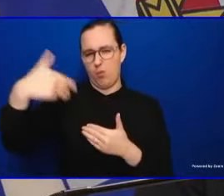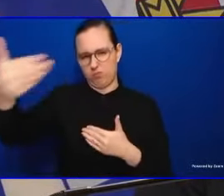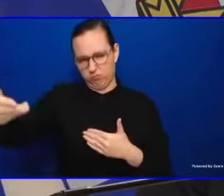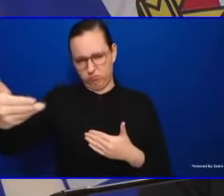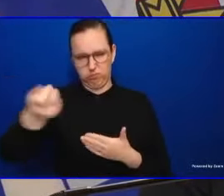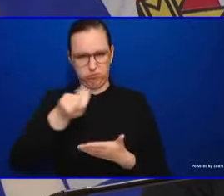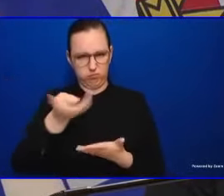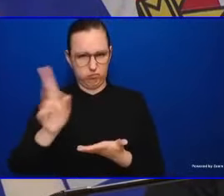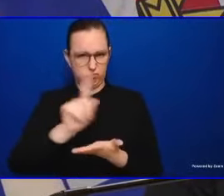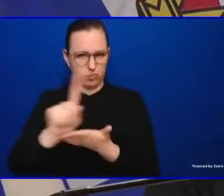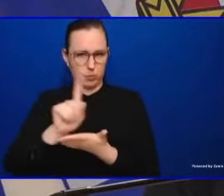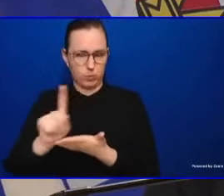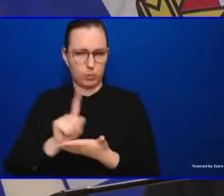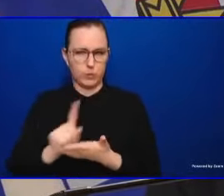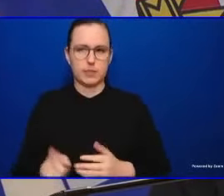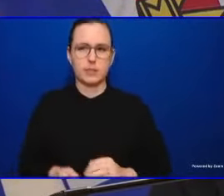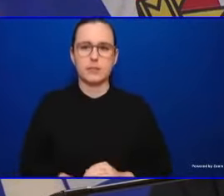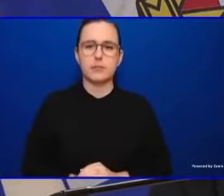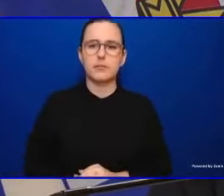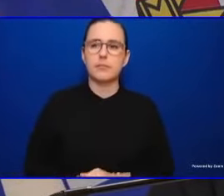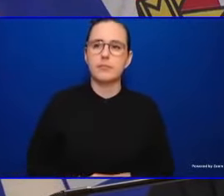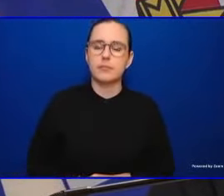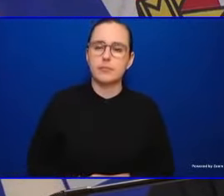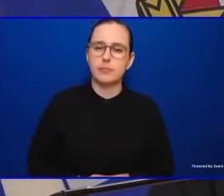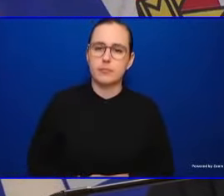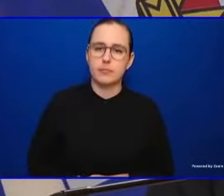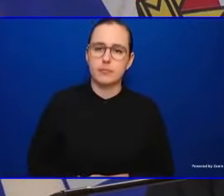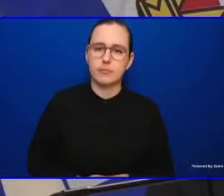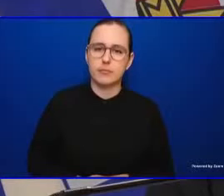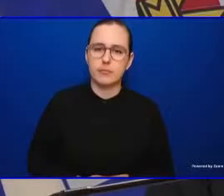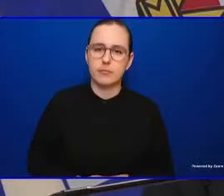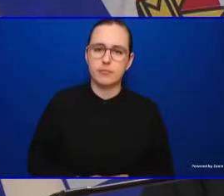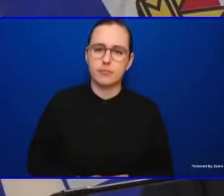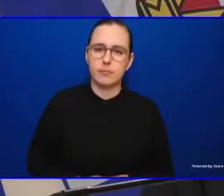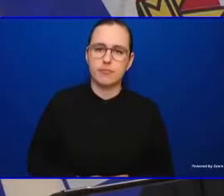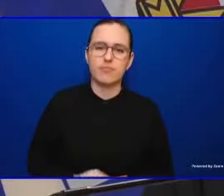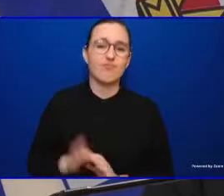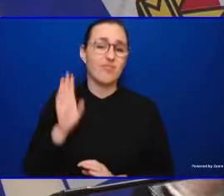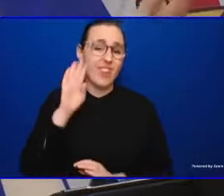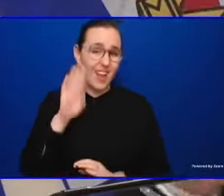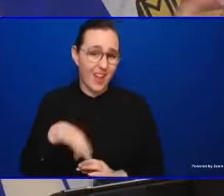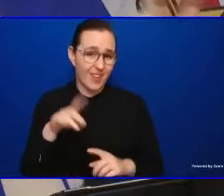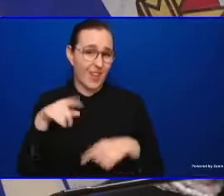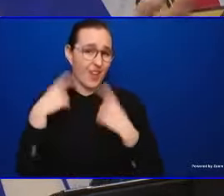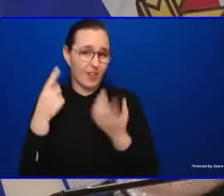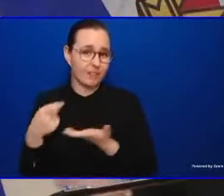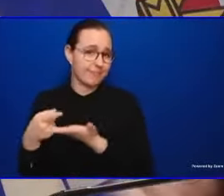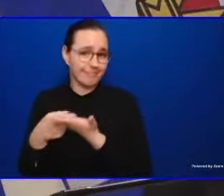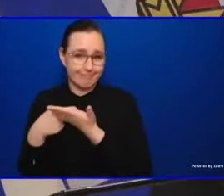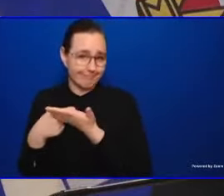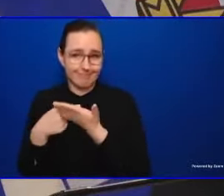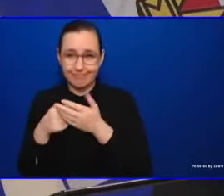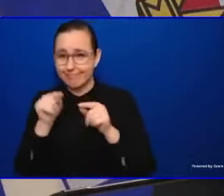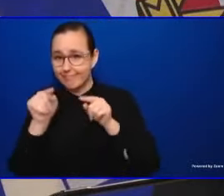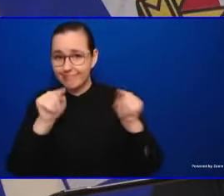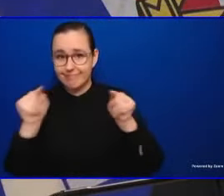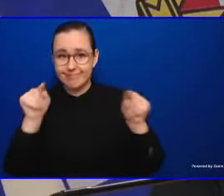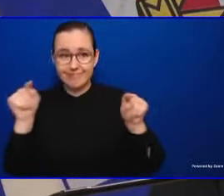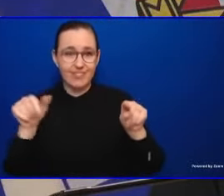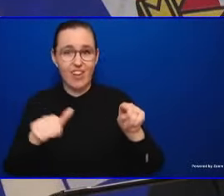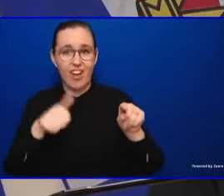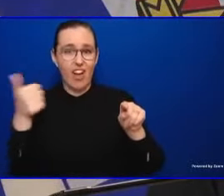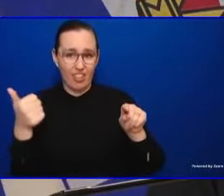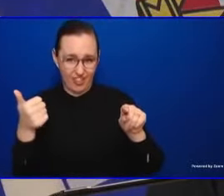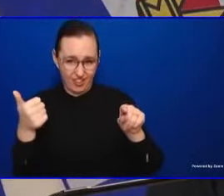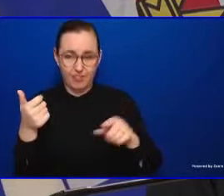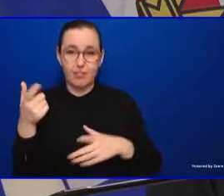been sharing these discussions with my colleagues in Ontario and Alberta, because we're all trying to struggle with some of those measures.